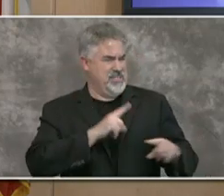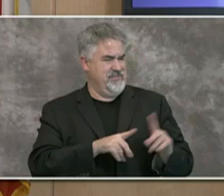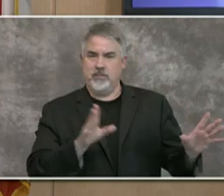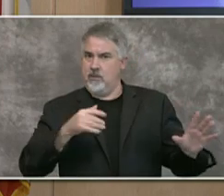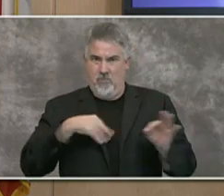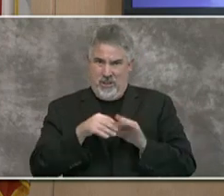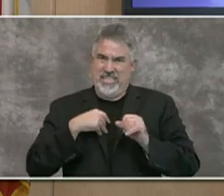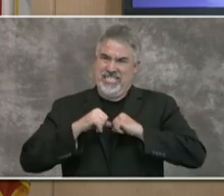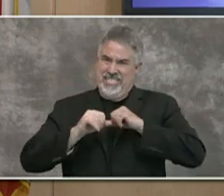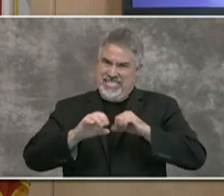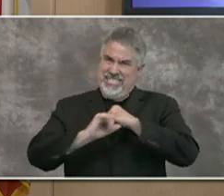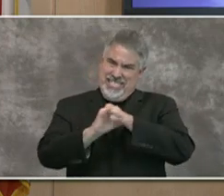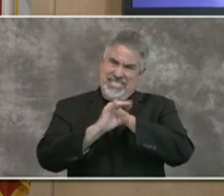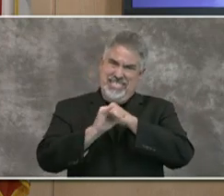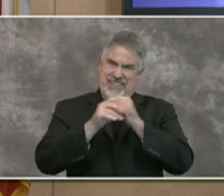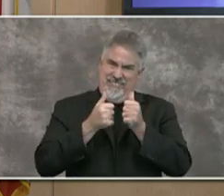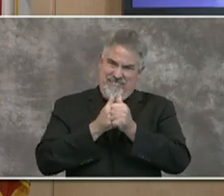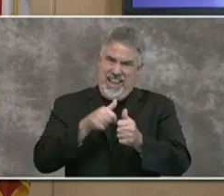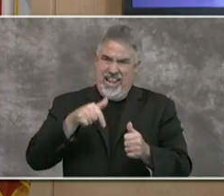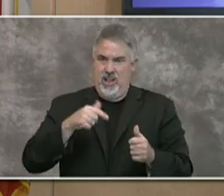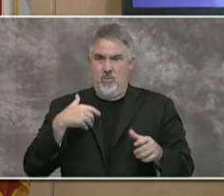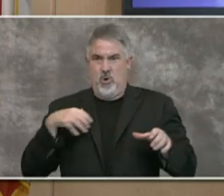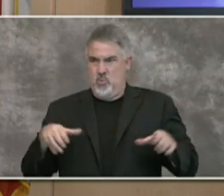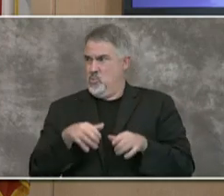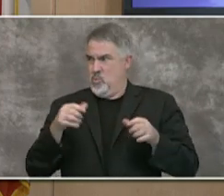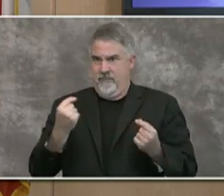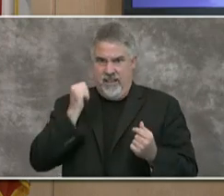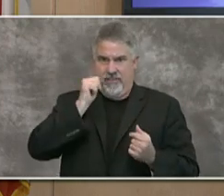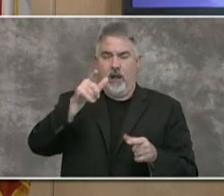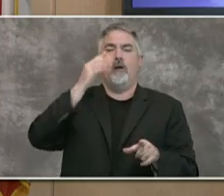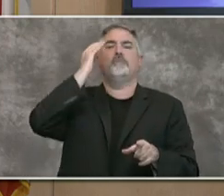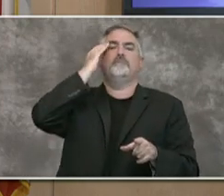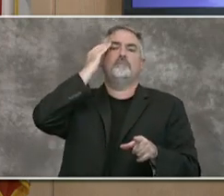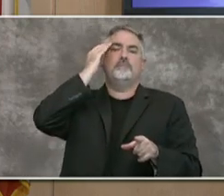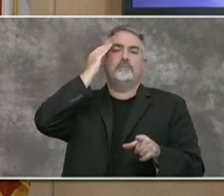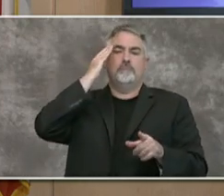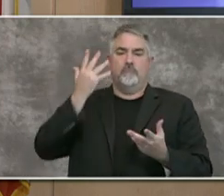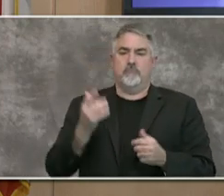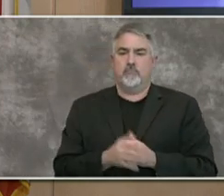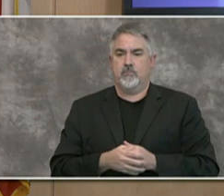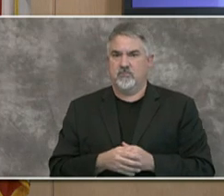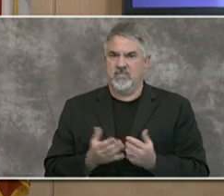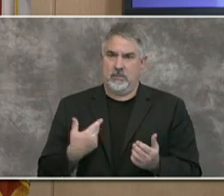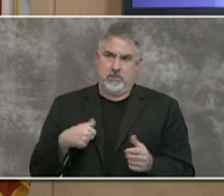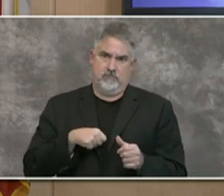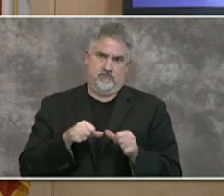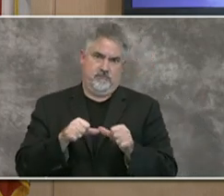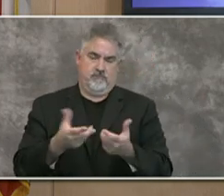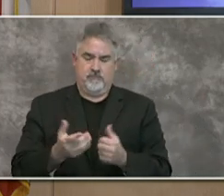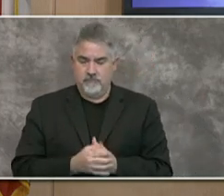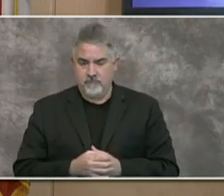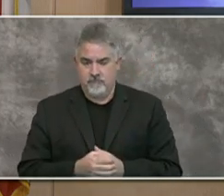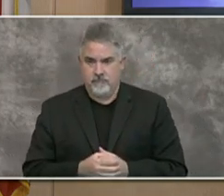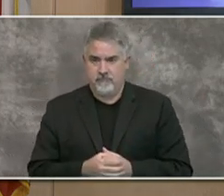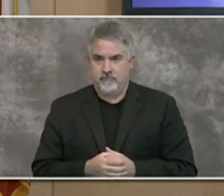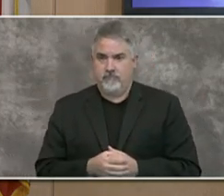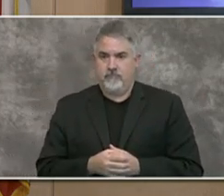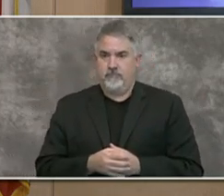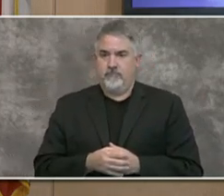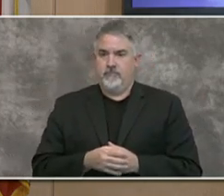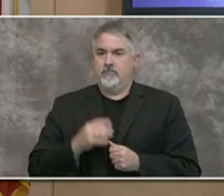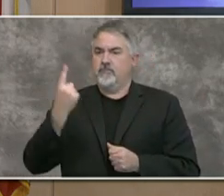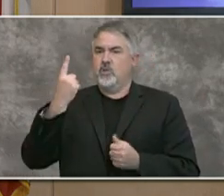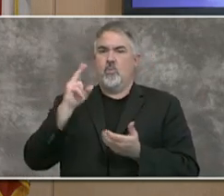the bar, and everything that we do every single day are designed to do those things. And whether you look at one university's model or